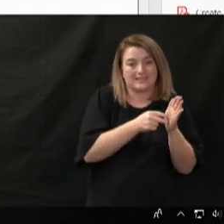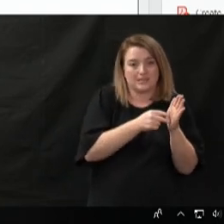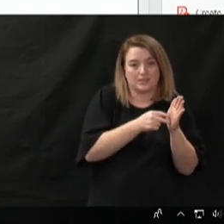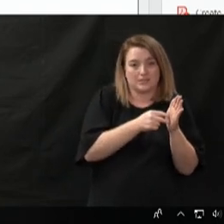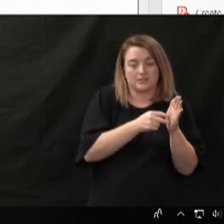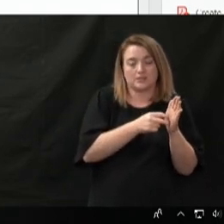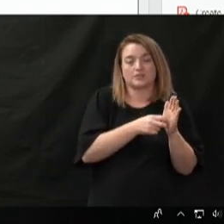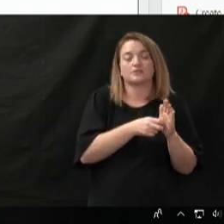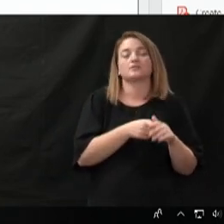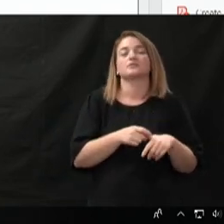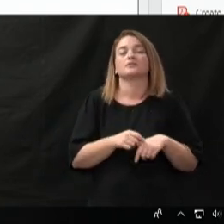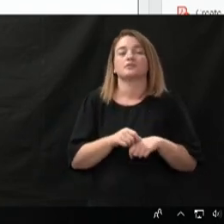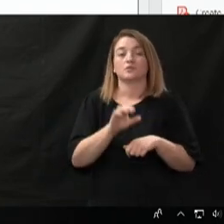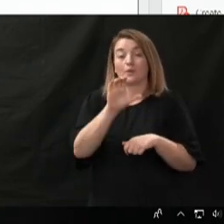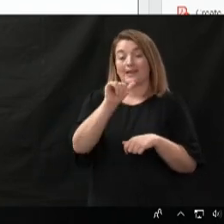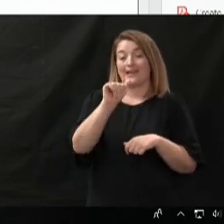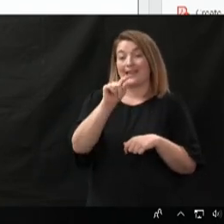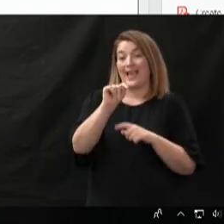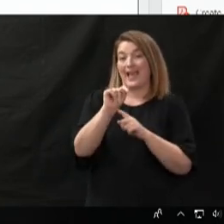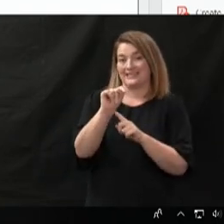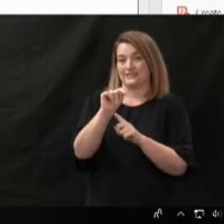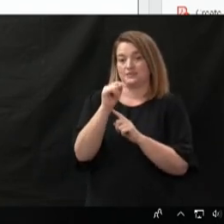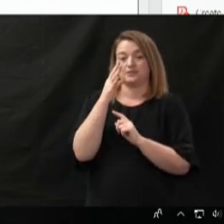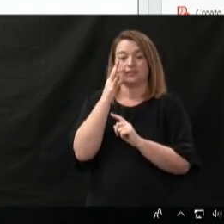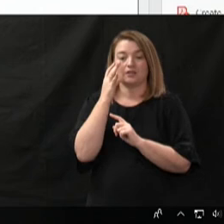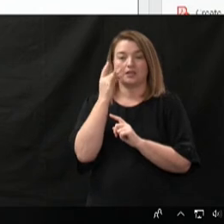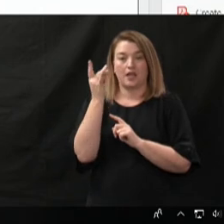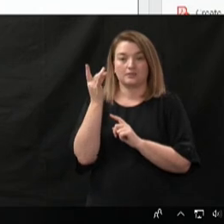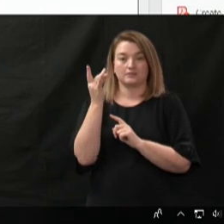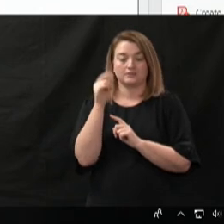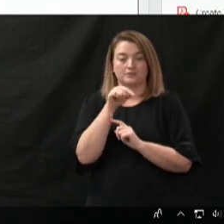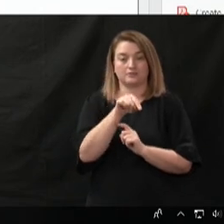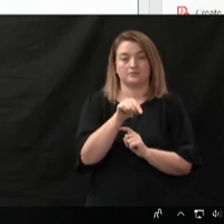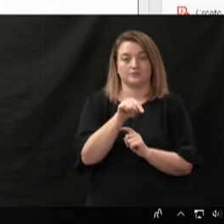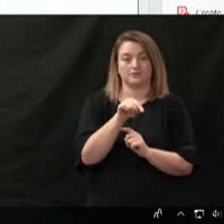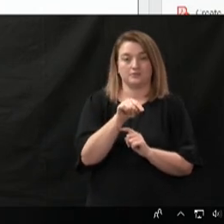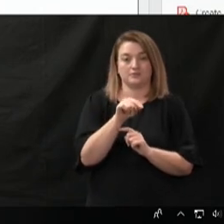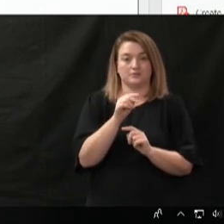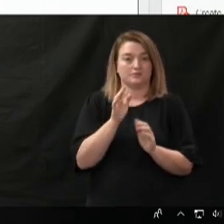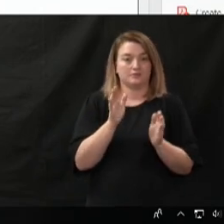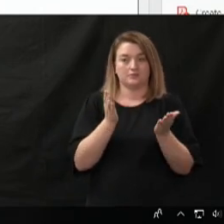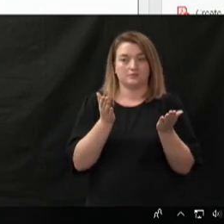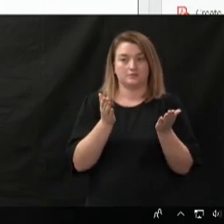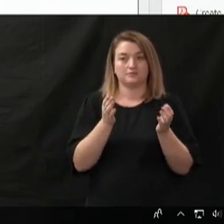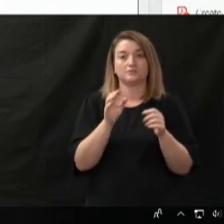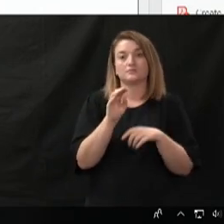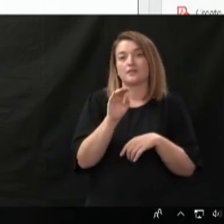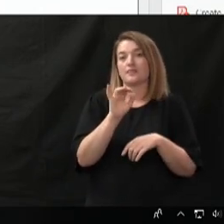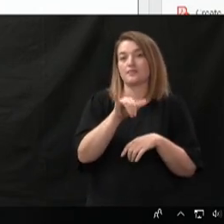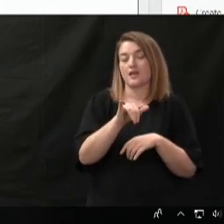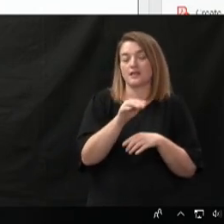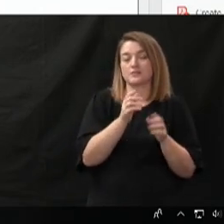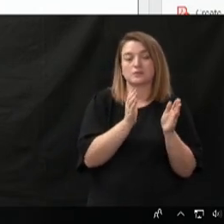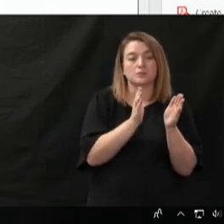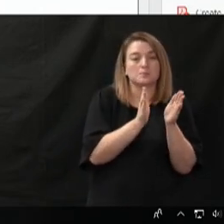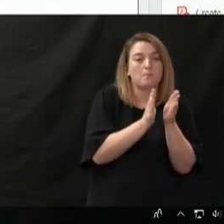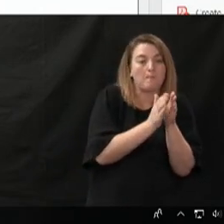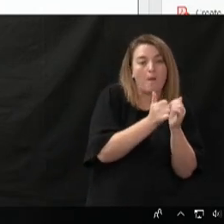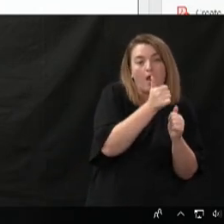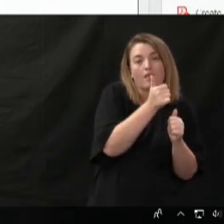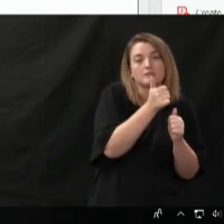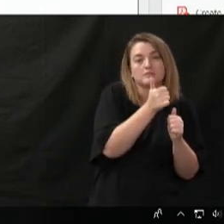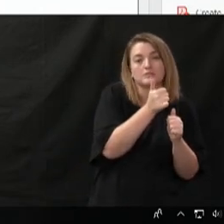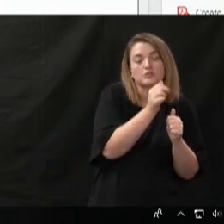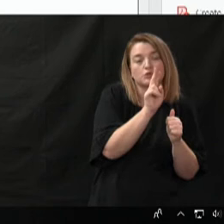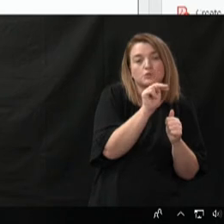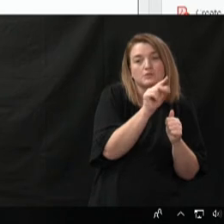It means a cat. But we're going to add another morpheme to it to change the meaning. I put an S. An